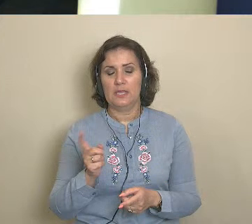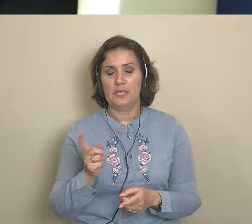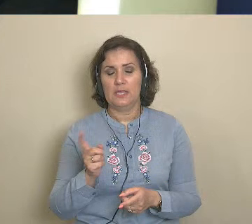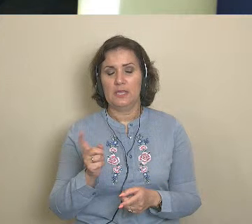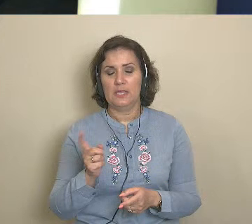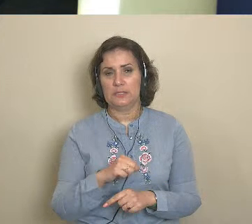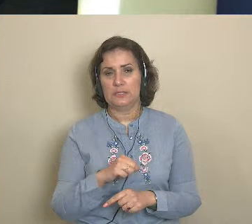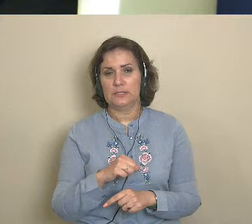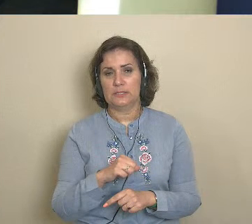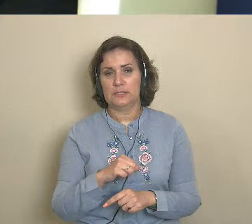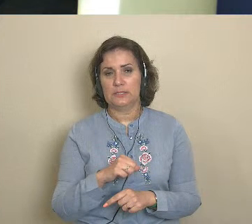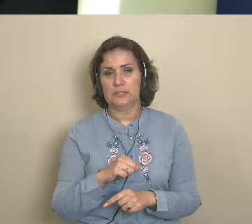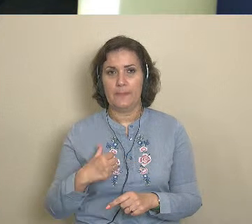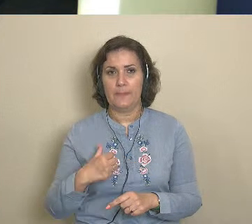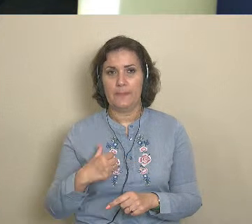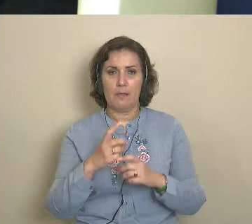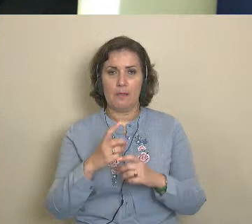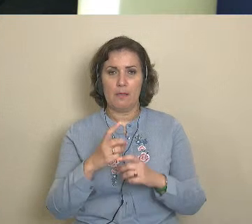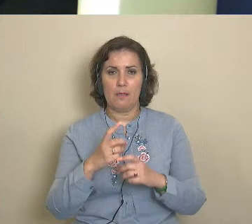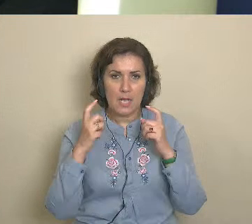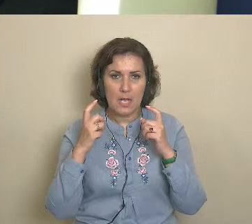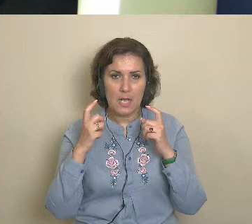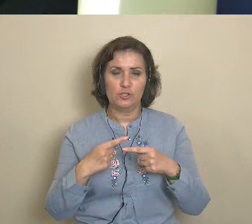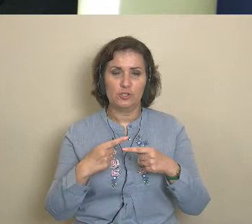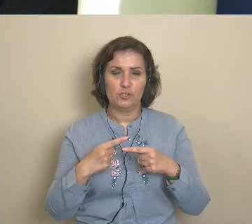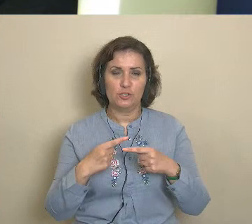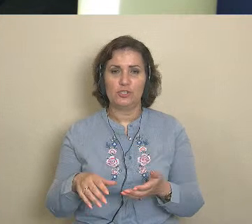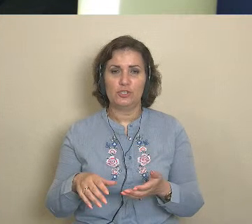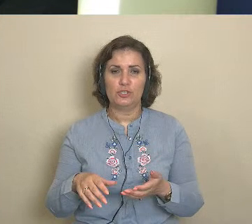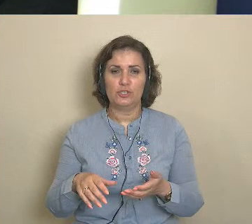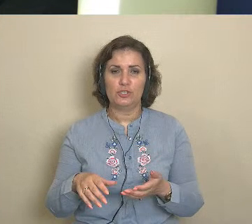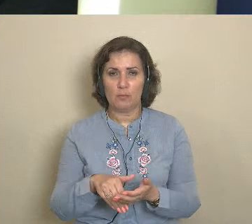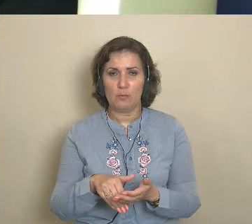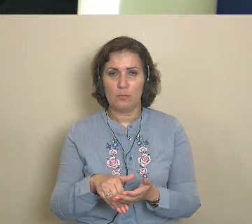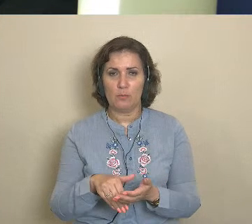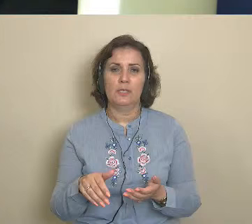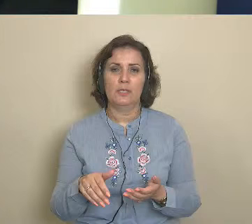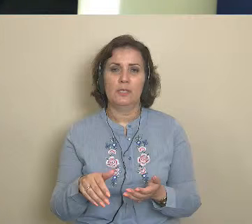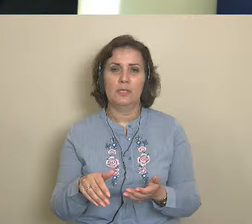So if you talk about masks or any